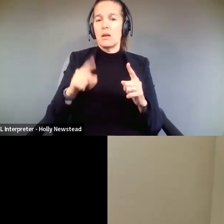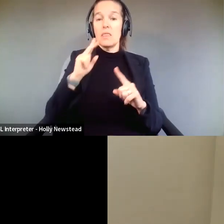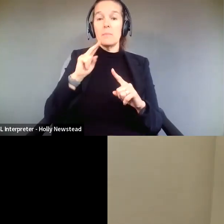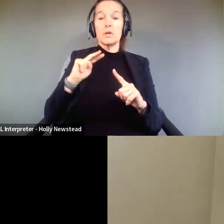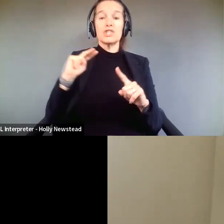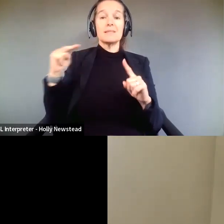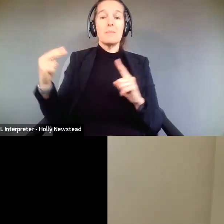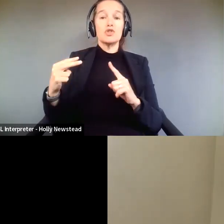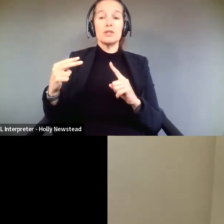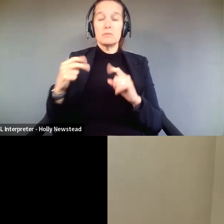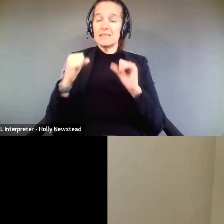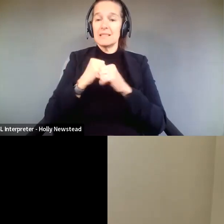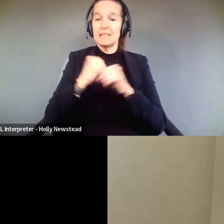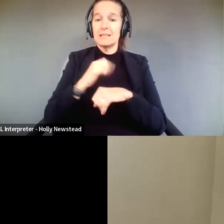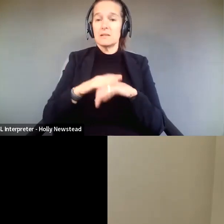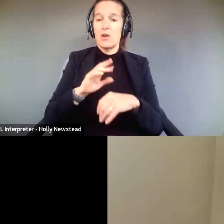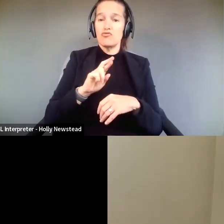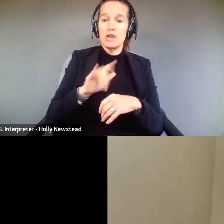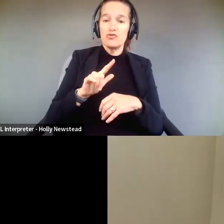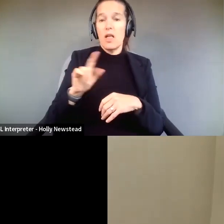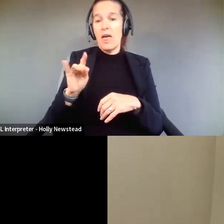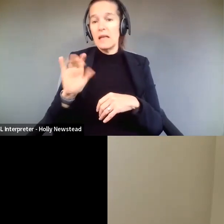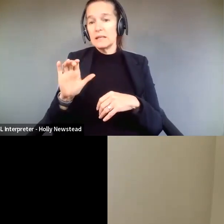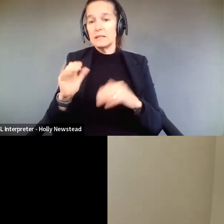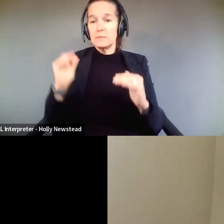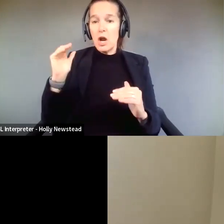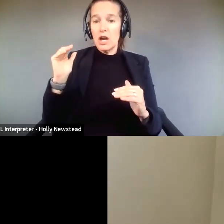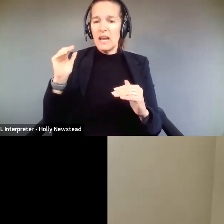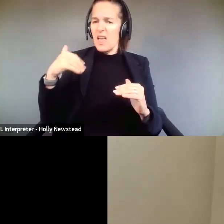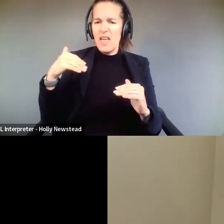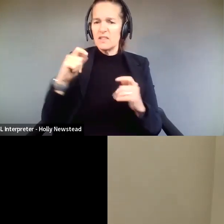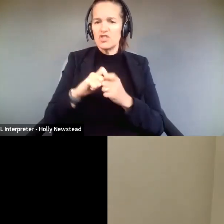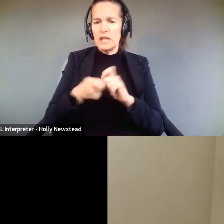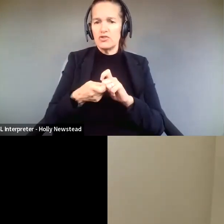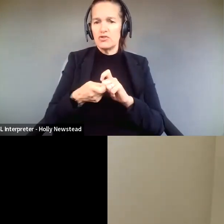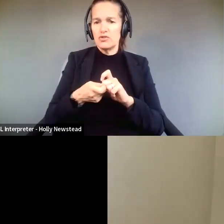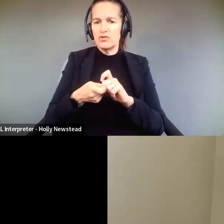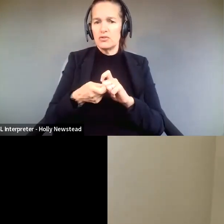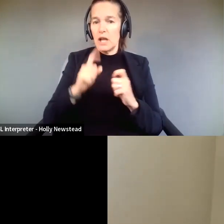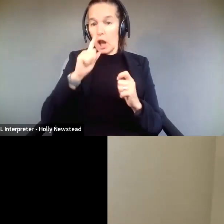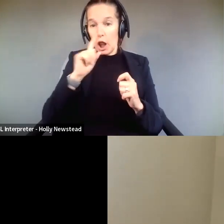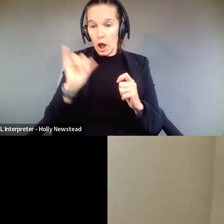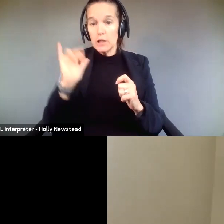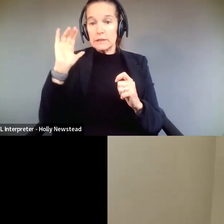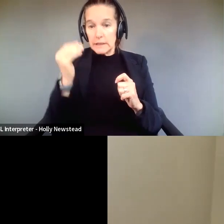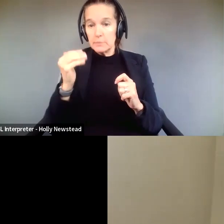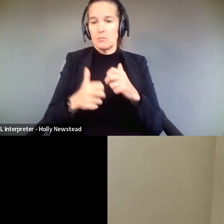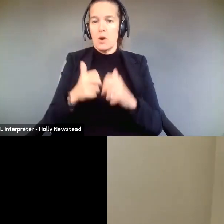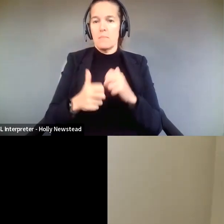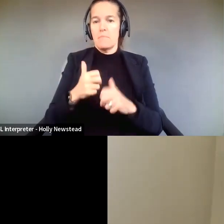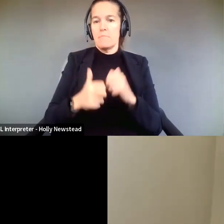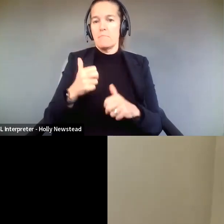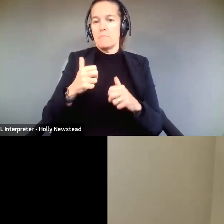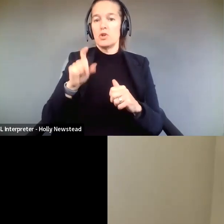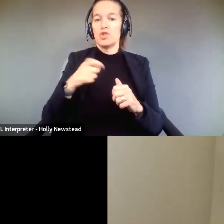perception, the statistics on racial and ethnic disparity seem not to have changed. That looks like a problem. Do you think we should